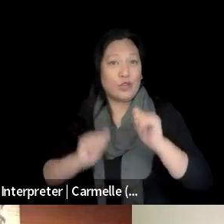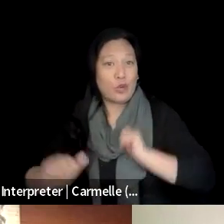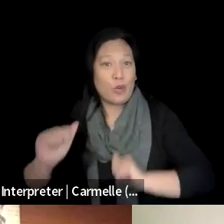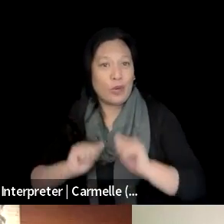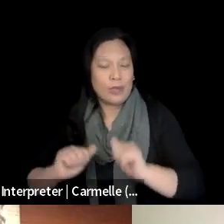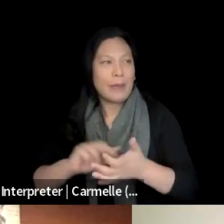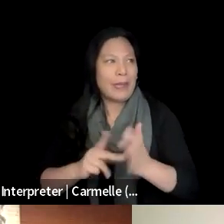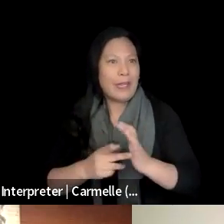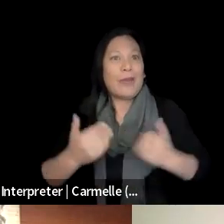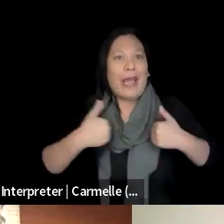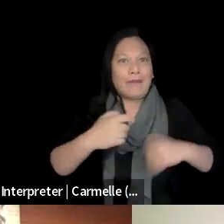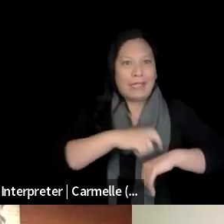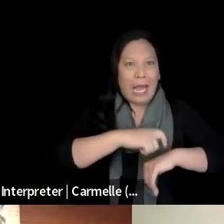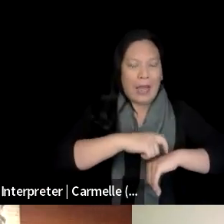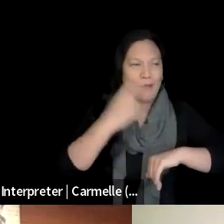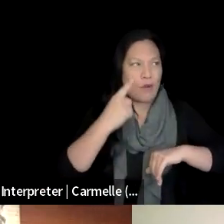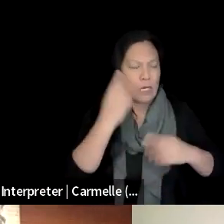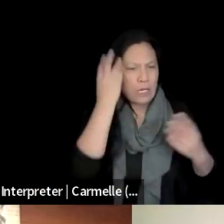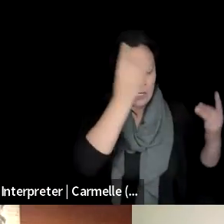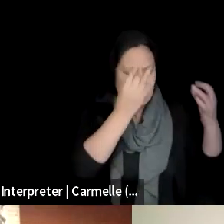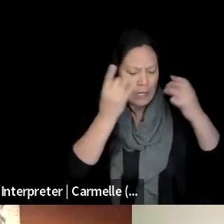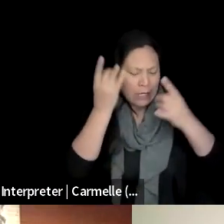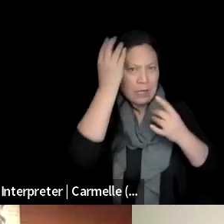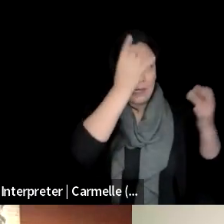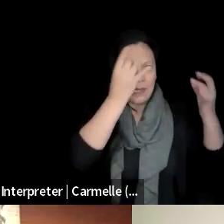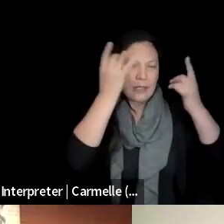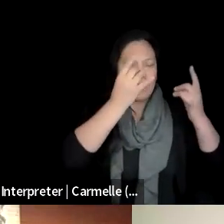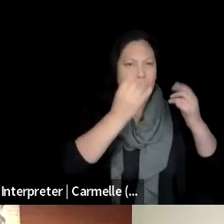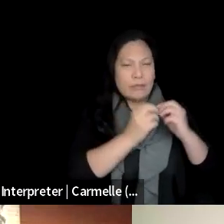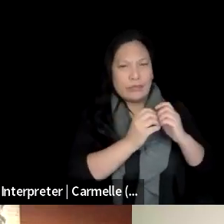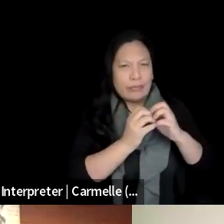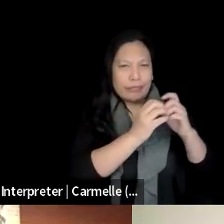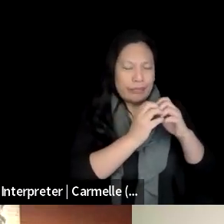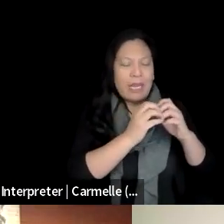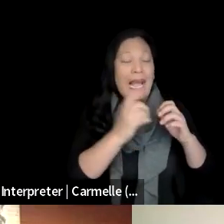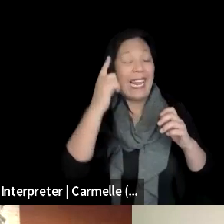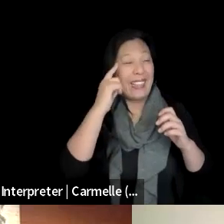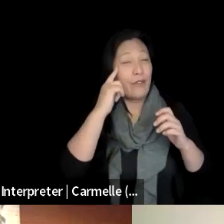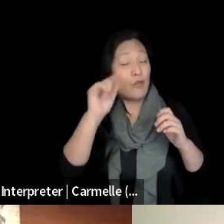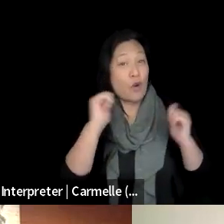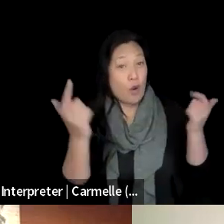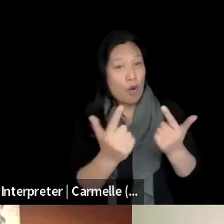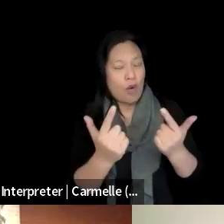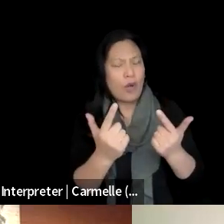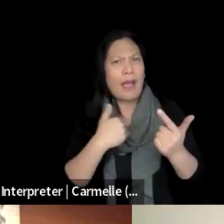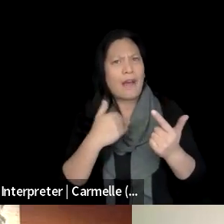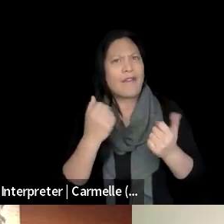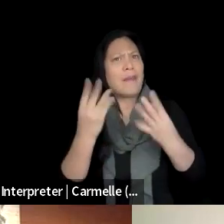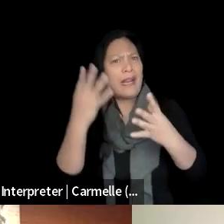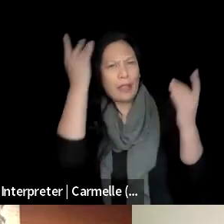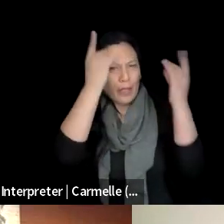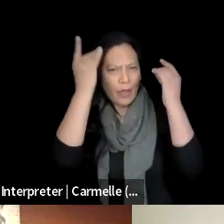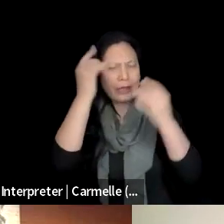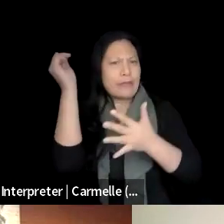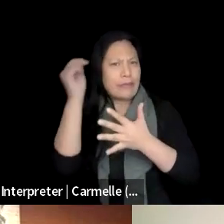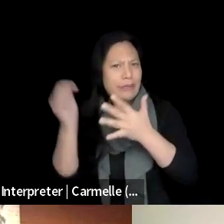to bubble up inside of the community. And I think a lot of things have come into our minds since that time. And now we're back,